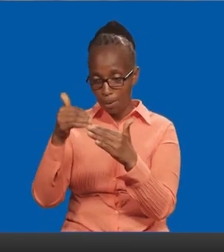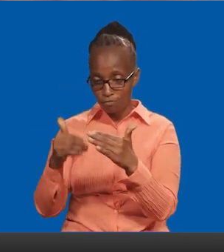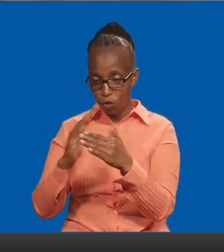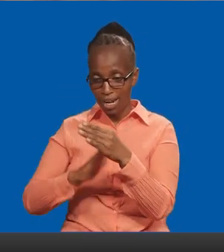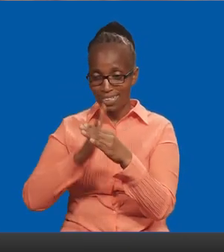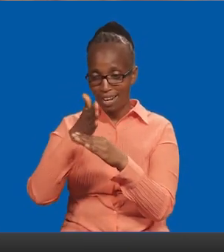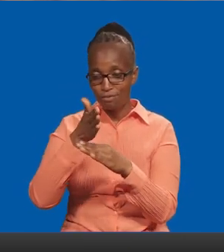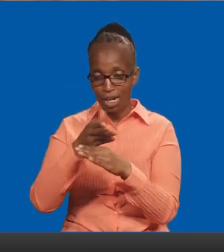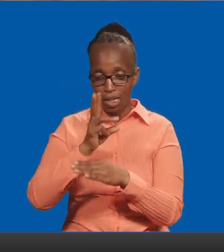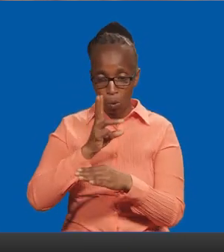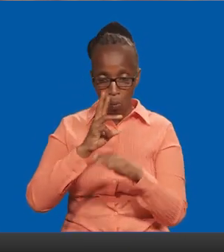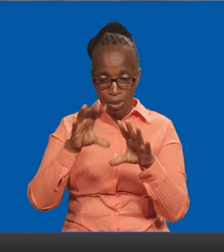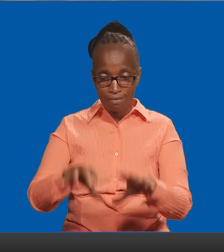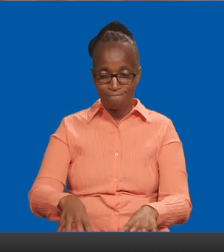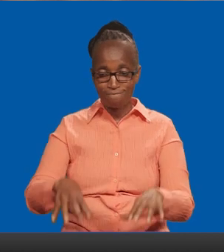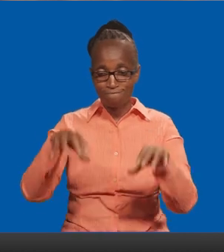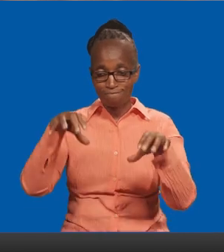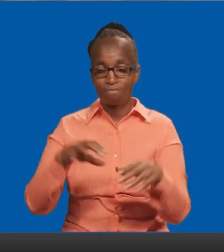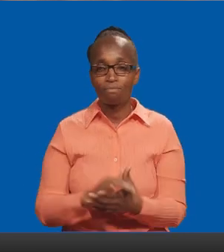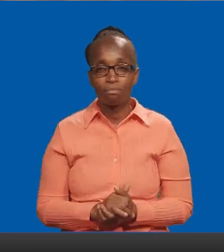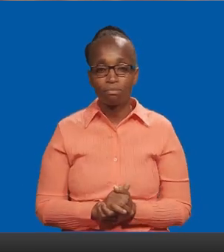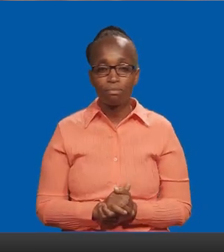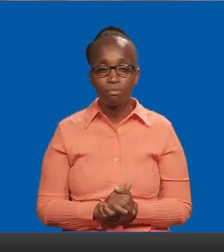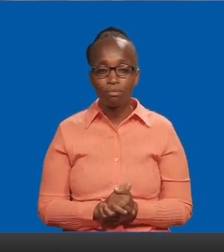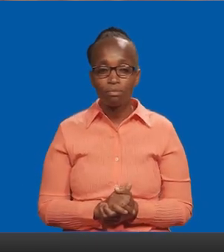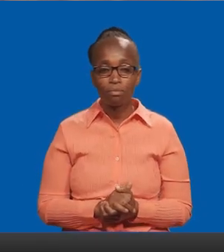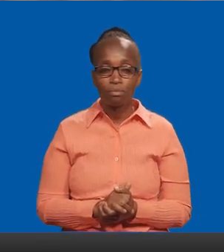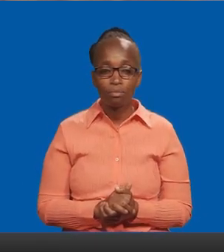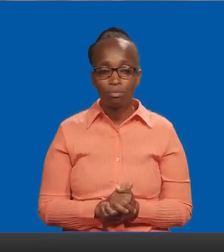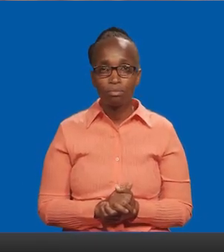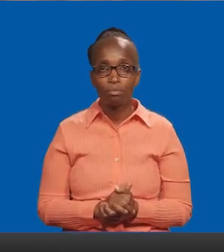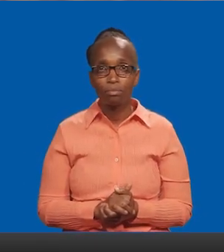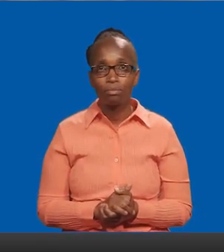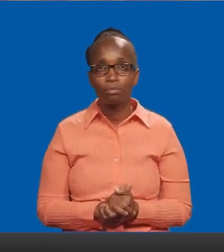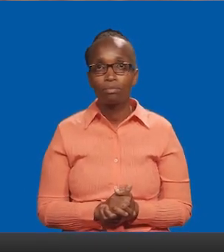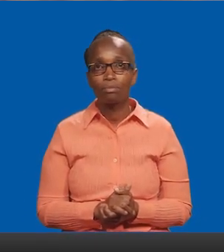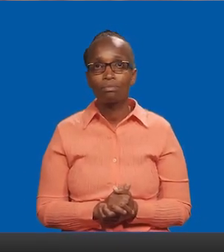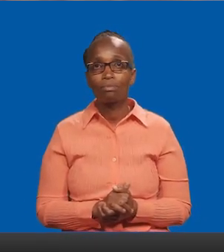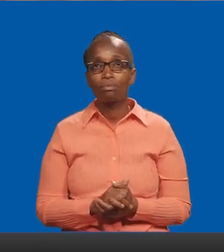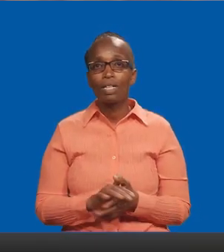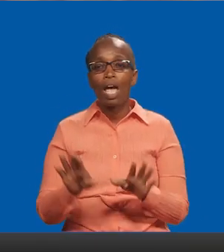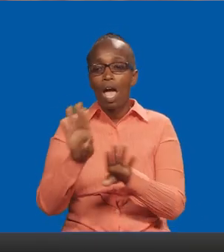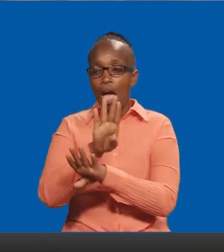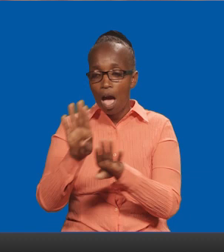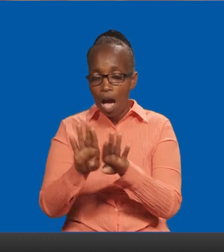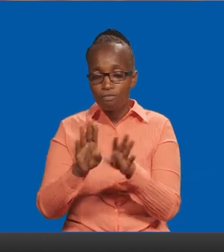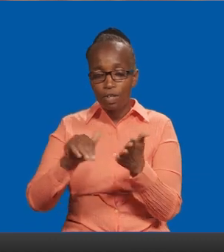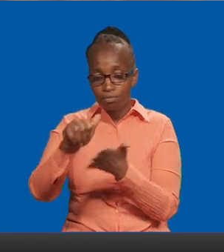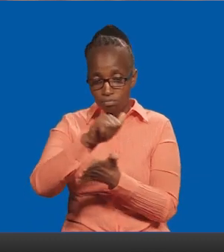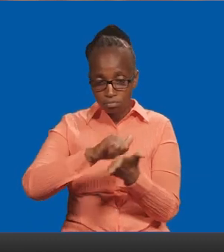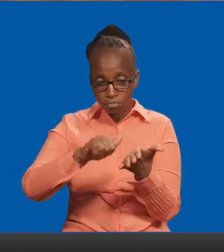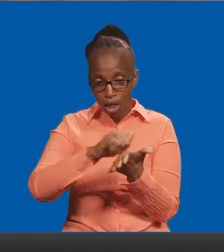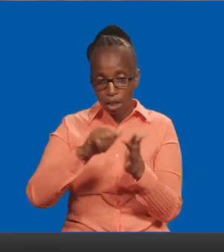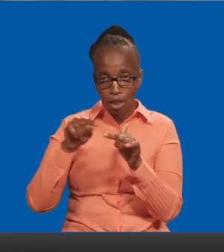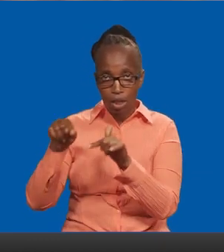doing during the flooding, and what they're doing post the El Nino, and so